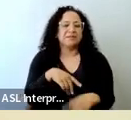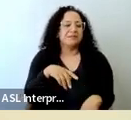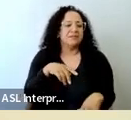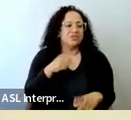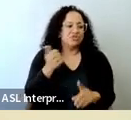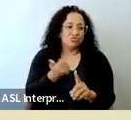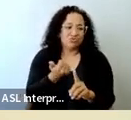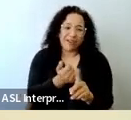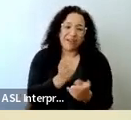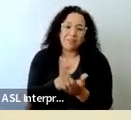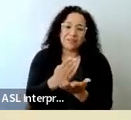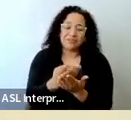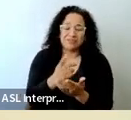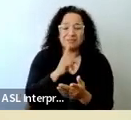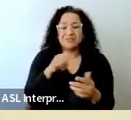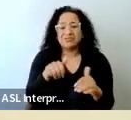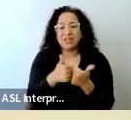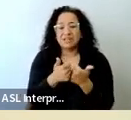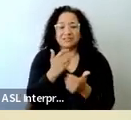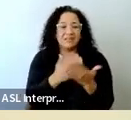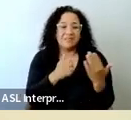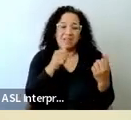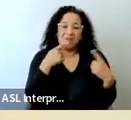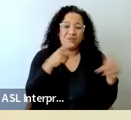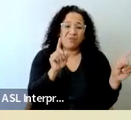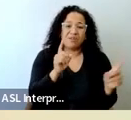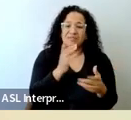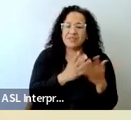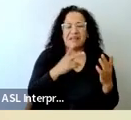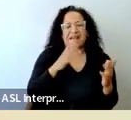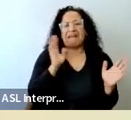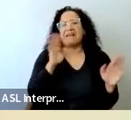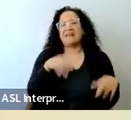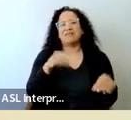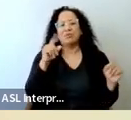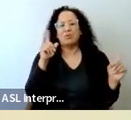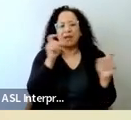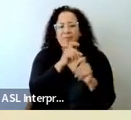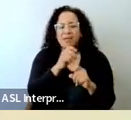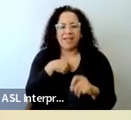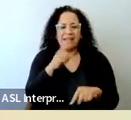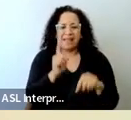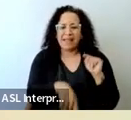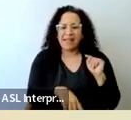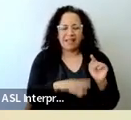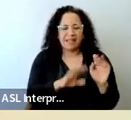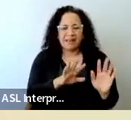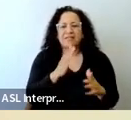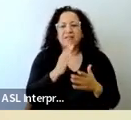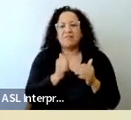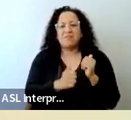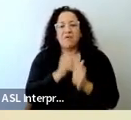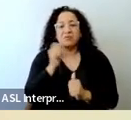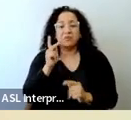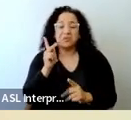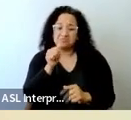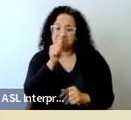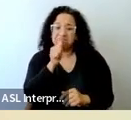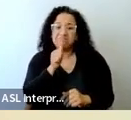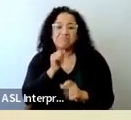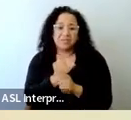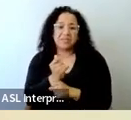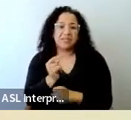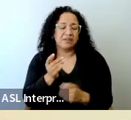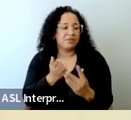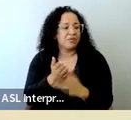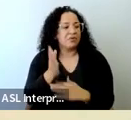challenging. And it didn't work for everybody. Some people said it's just too complicated. I can't do this. And that's fine. Most of the people stuck with it. And we learned